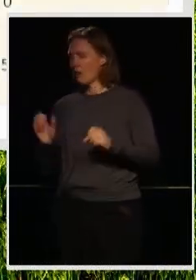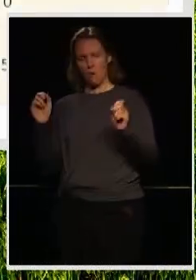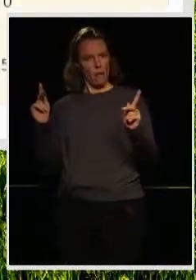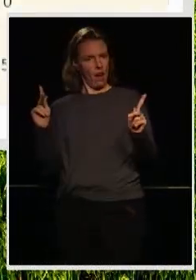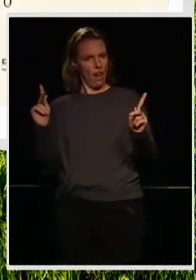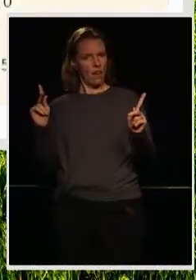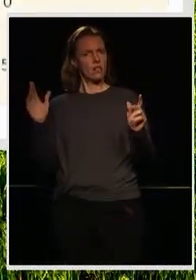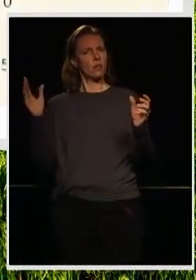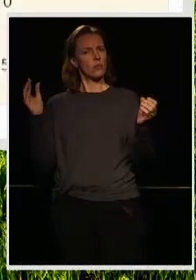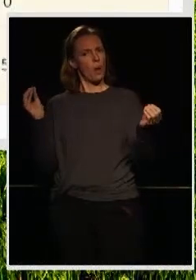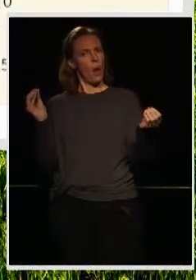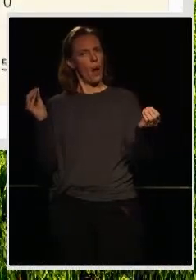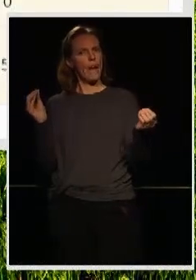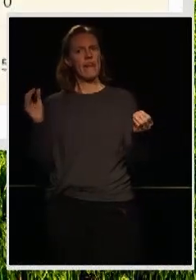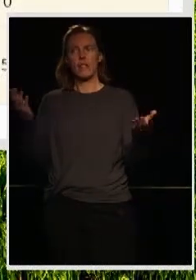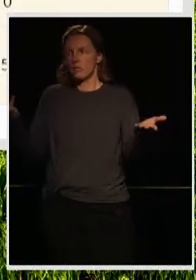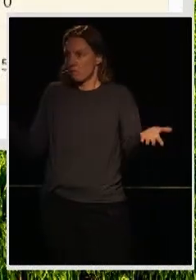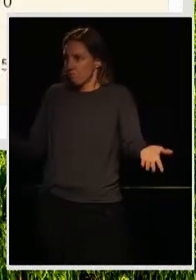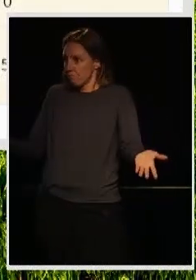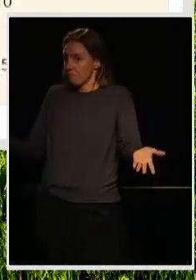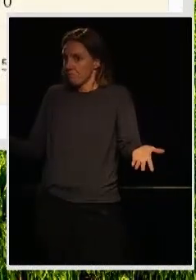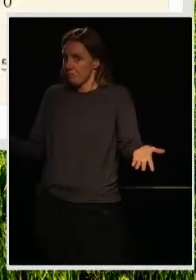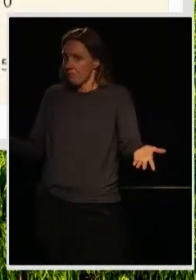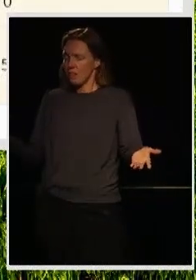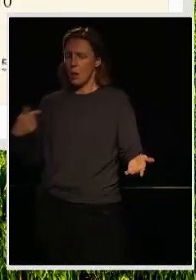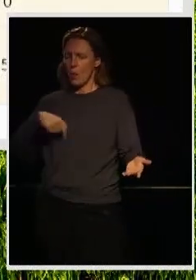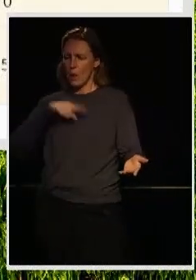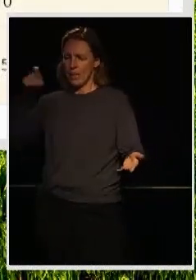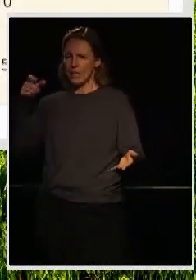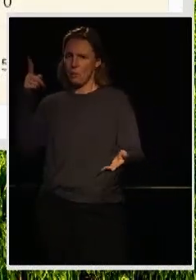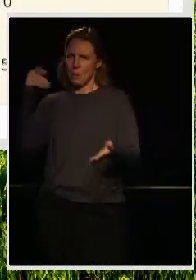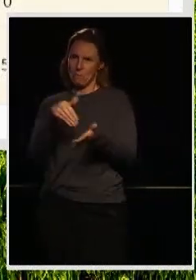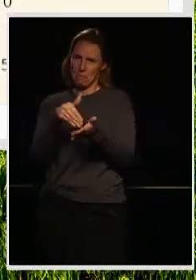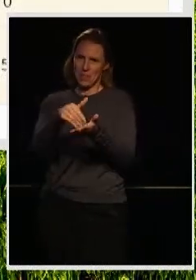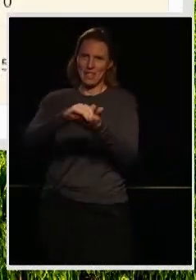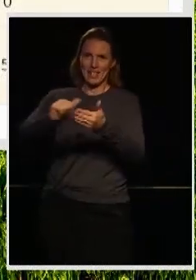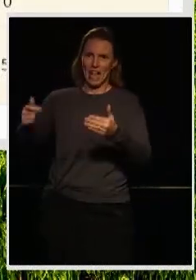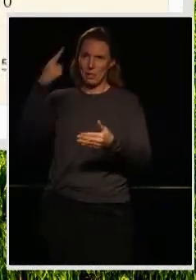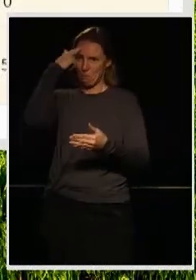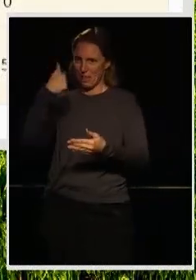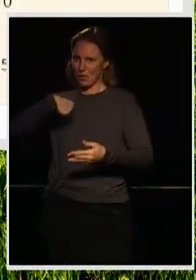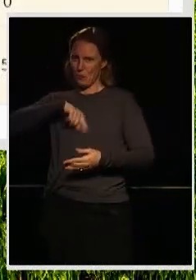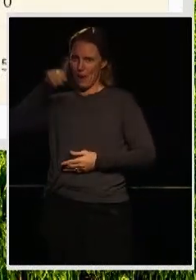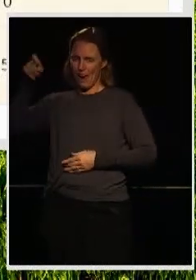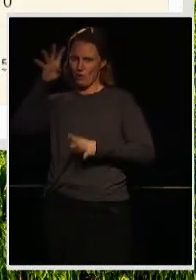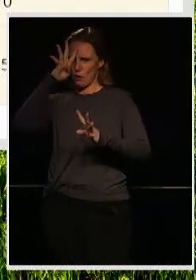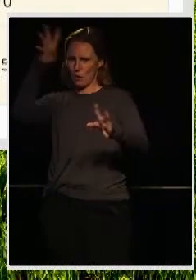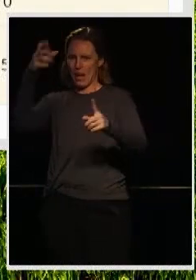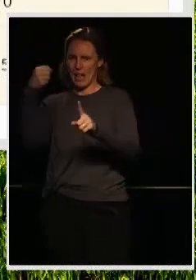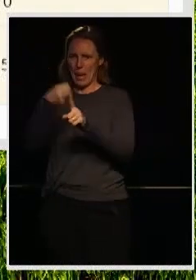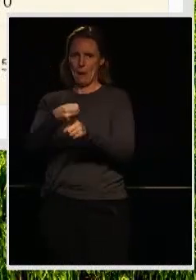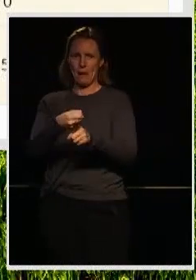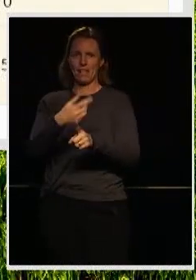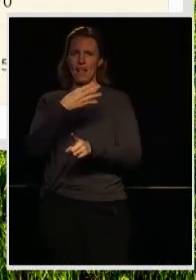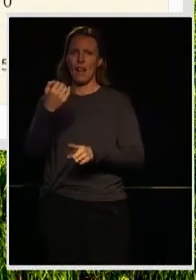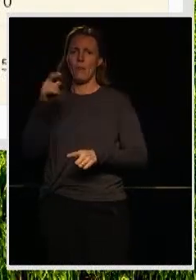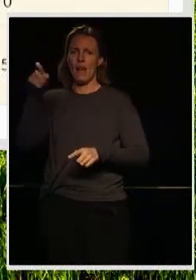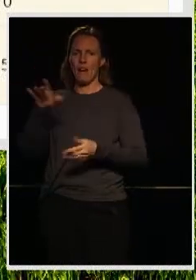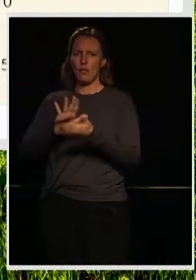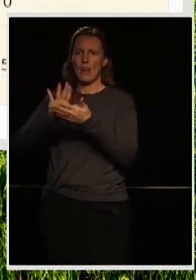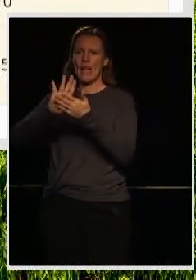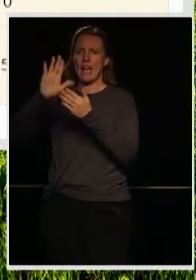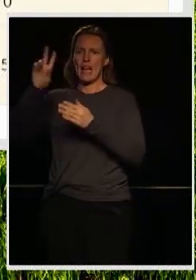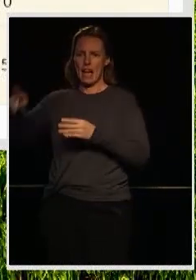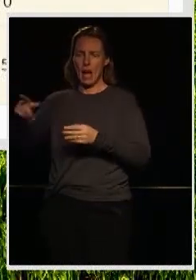Okay, so here's the thing. We need $1 million because we have to create impact and we have to clean